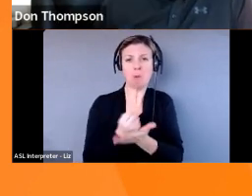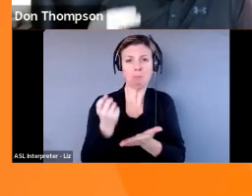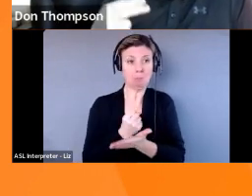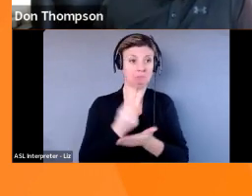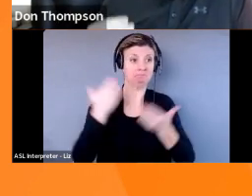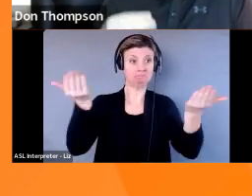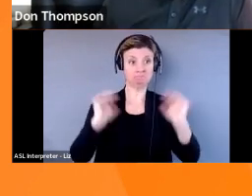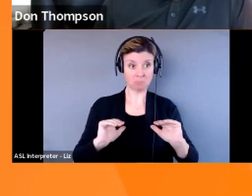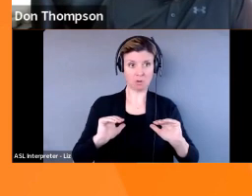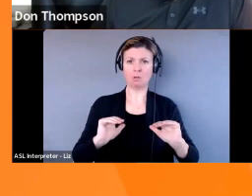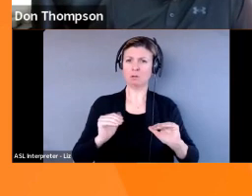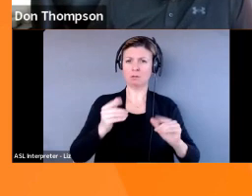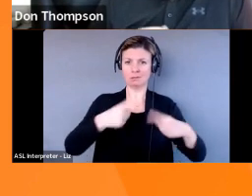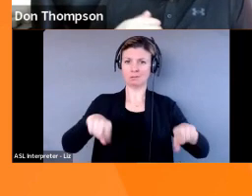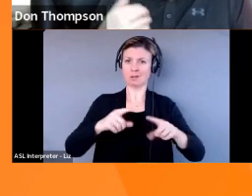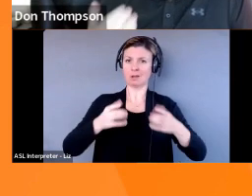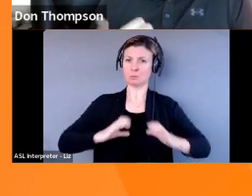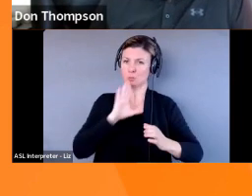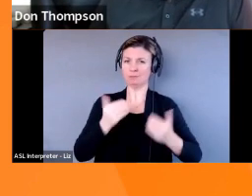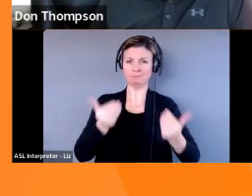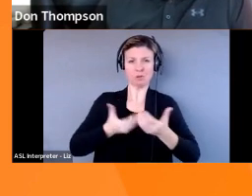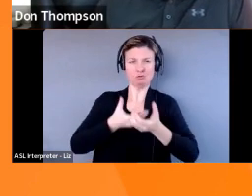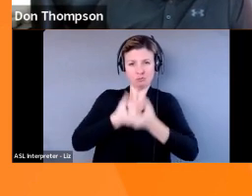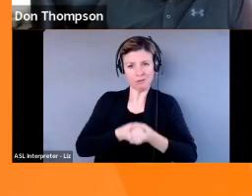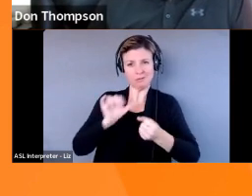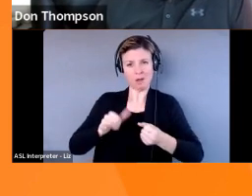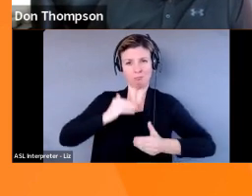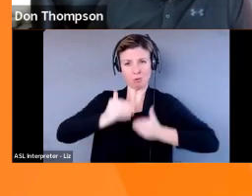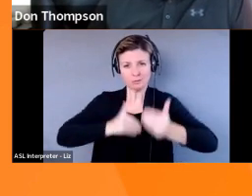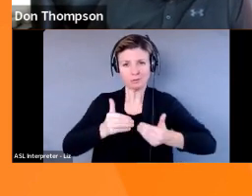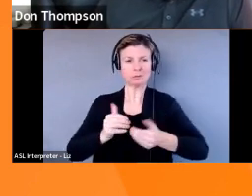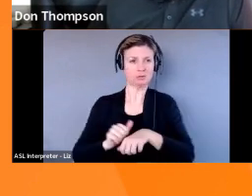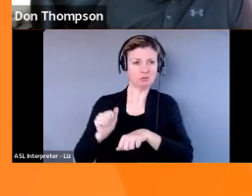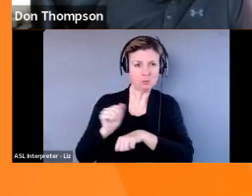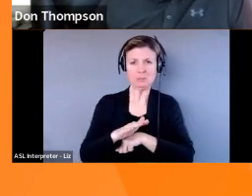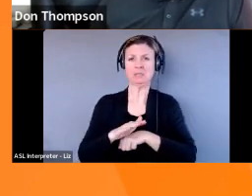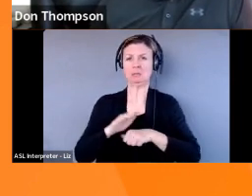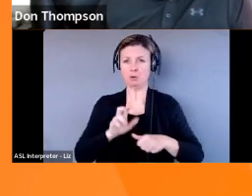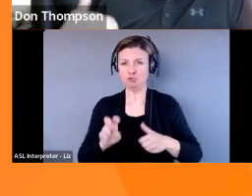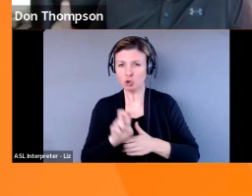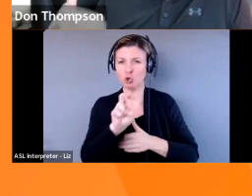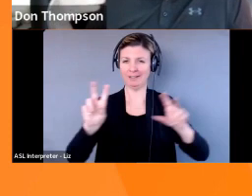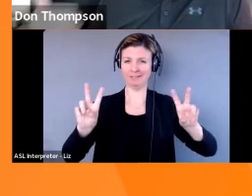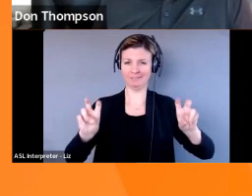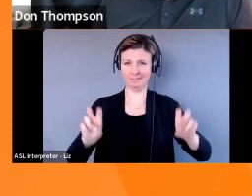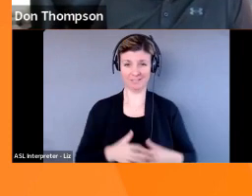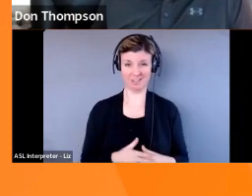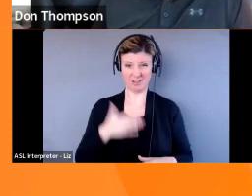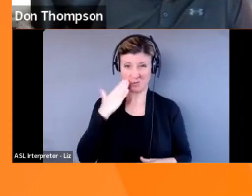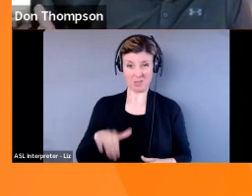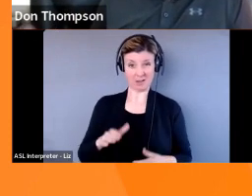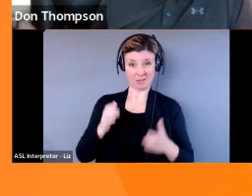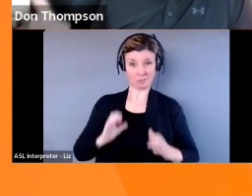They trust the return process. And again, another thing I speak with Shopify store owners a lot is people will trust